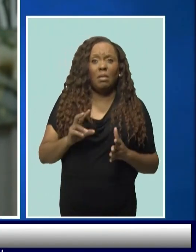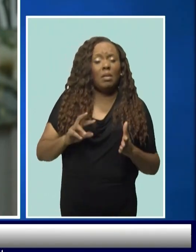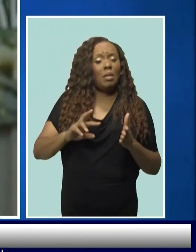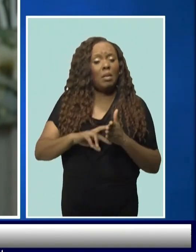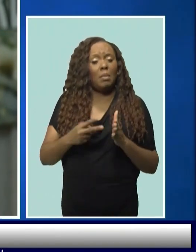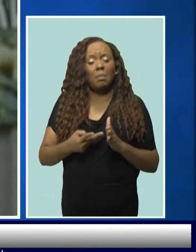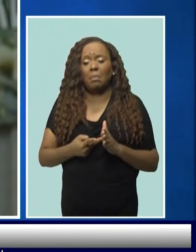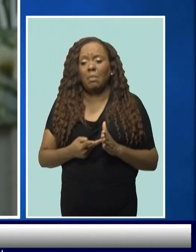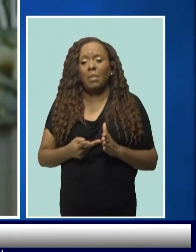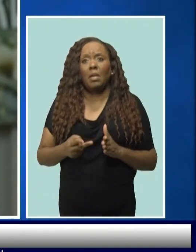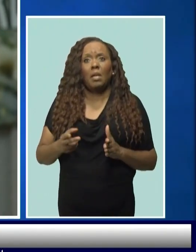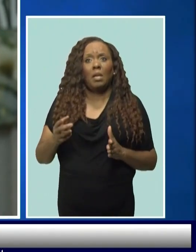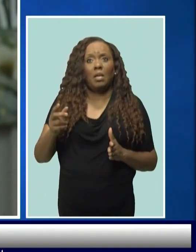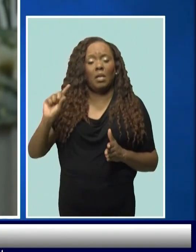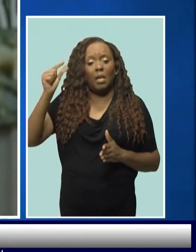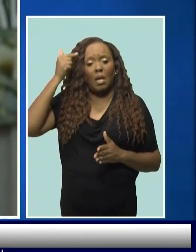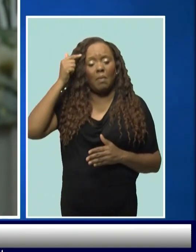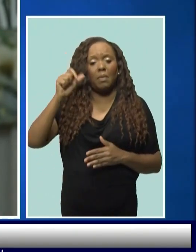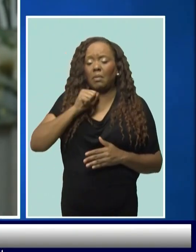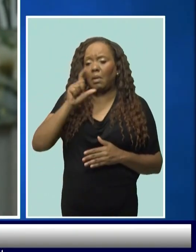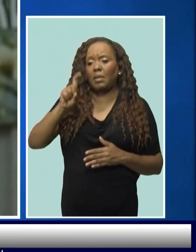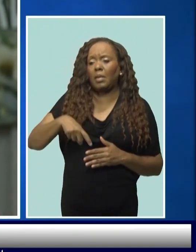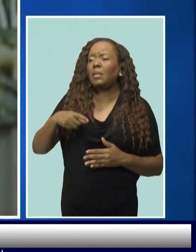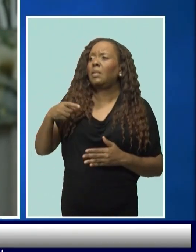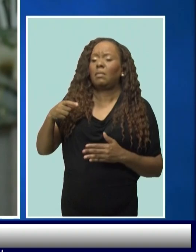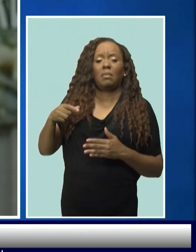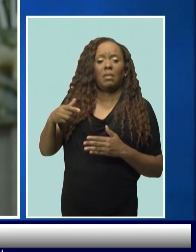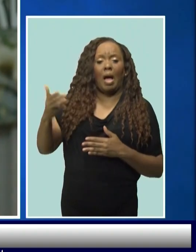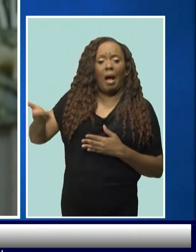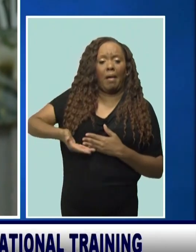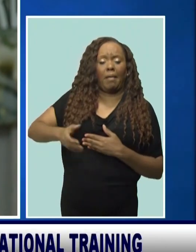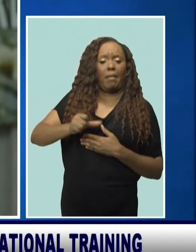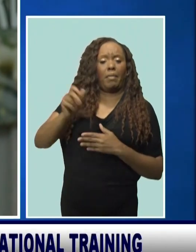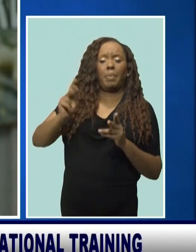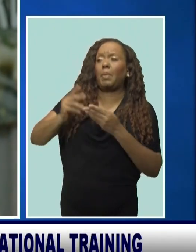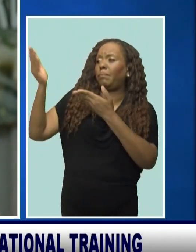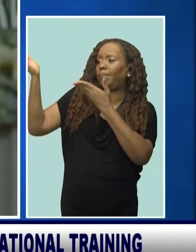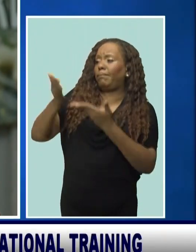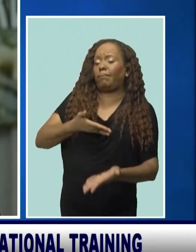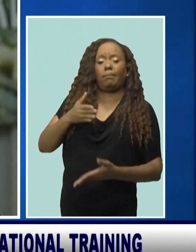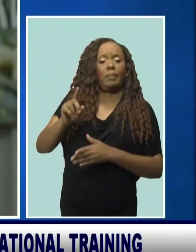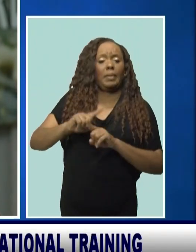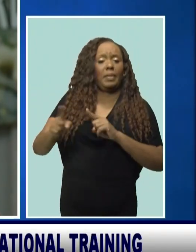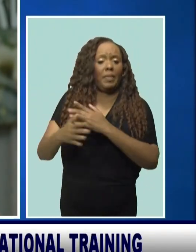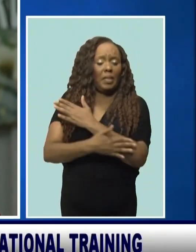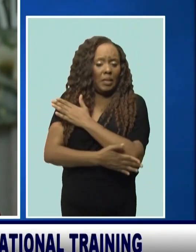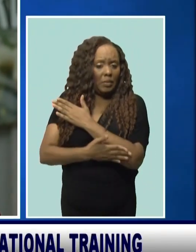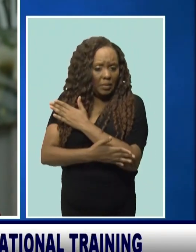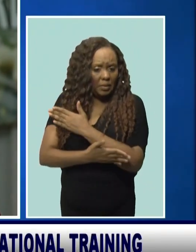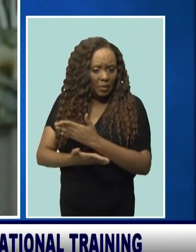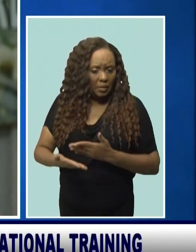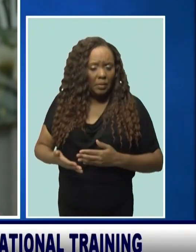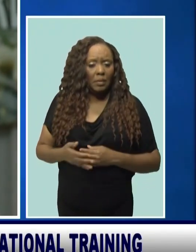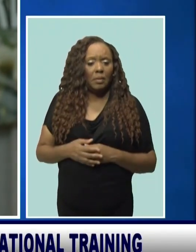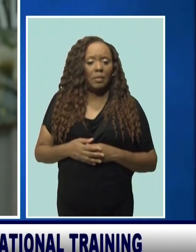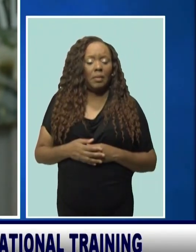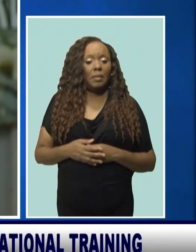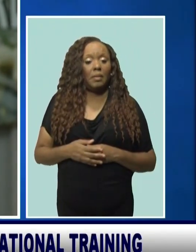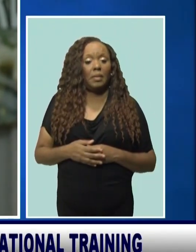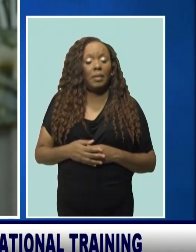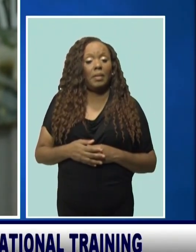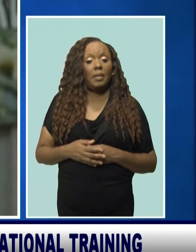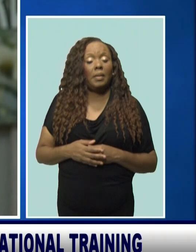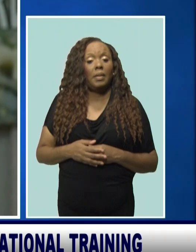government to bring in people from overseas and thus affords us the